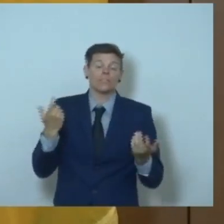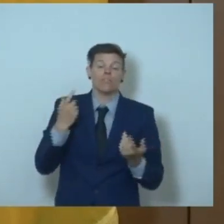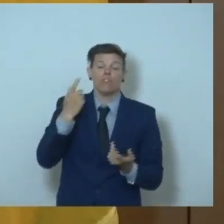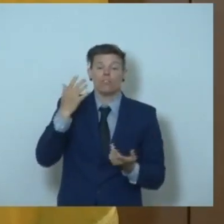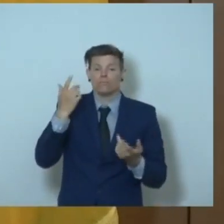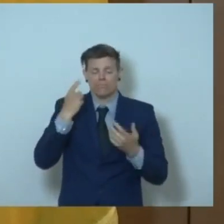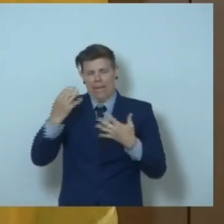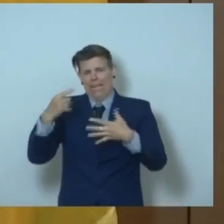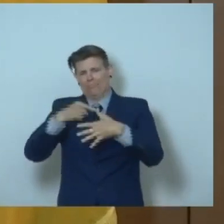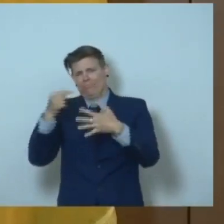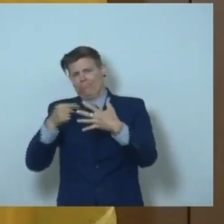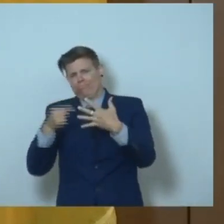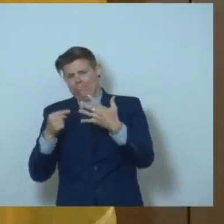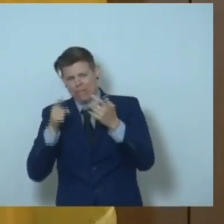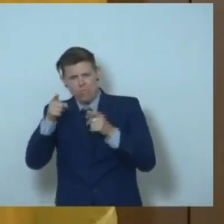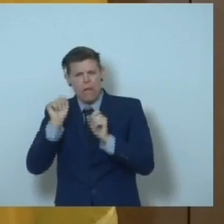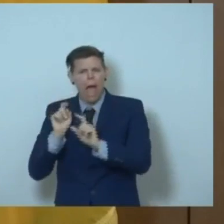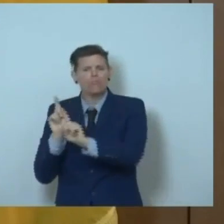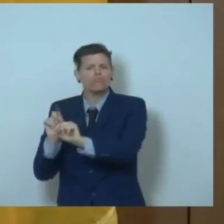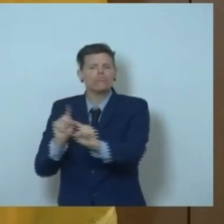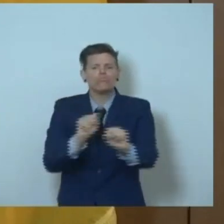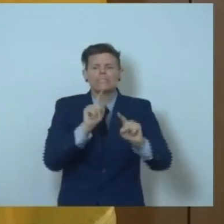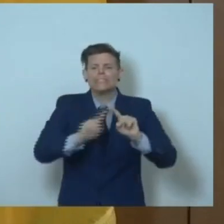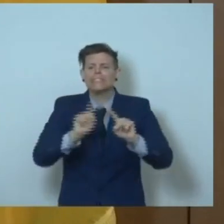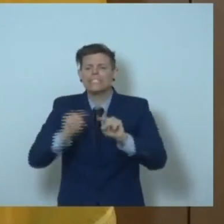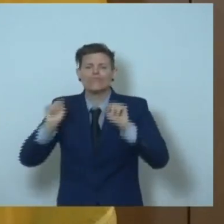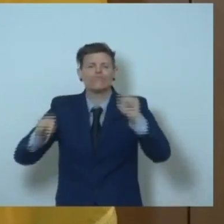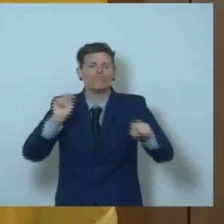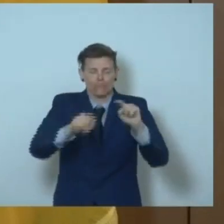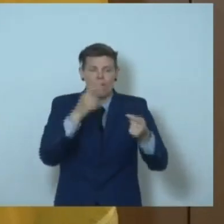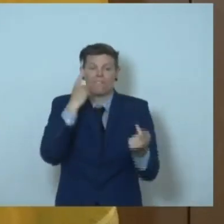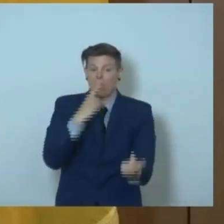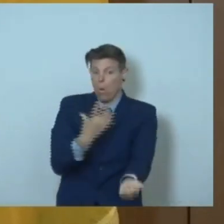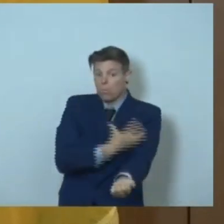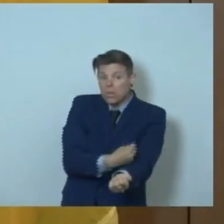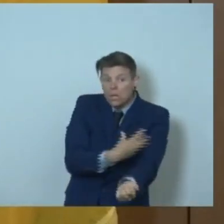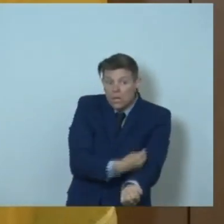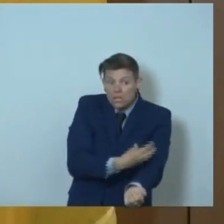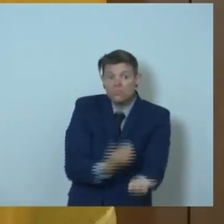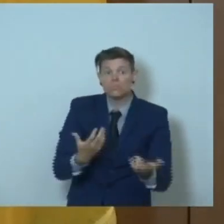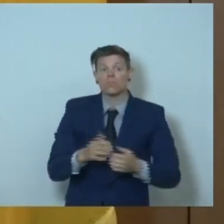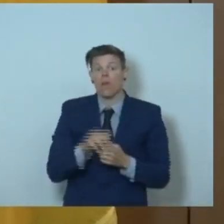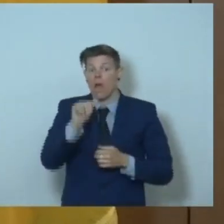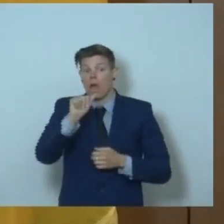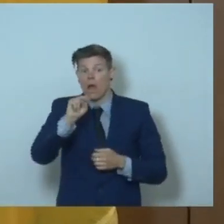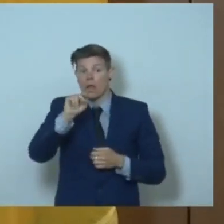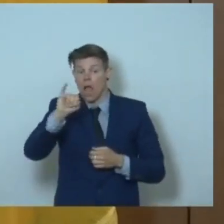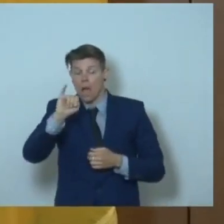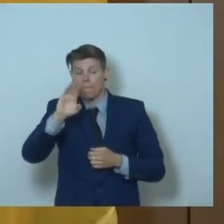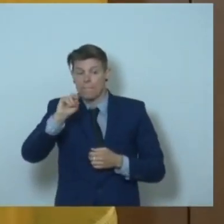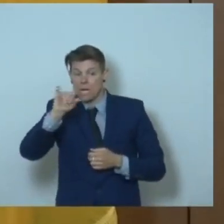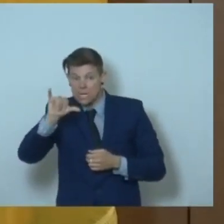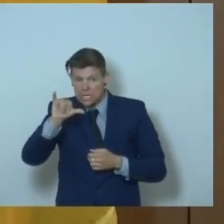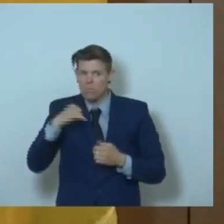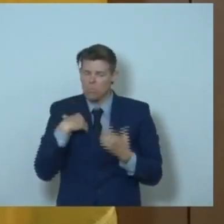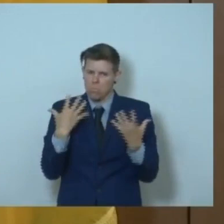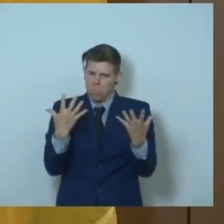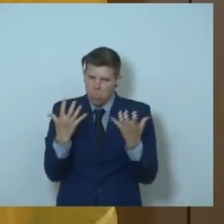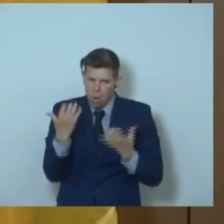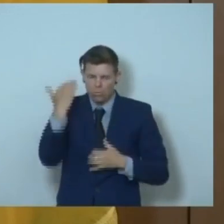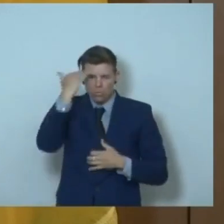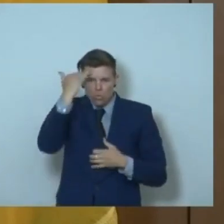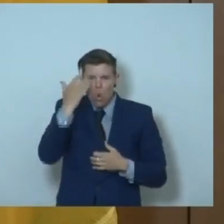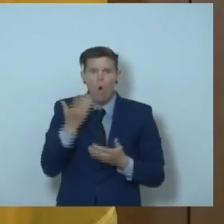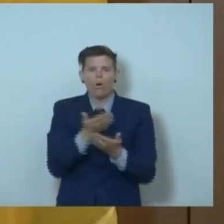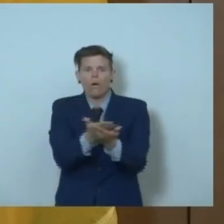state for serology testing. Do I have antibodies? And then again, we want to know that because it tells us what the prevalence